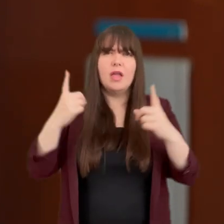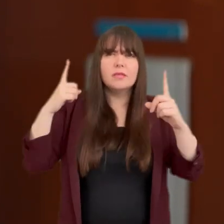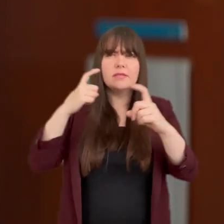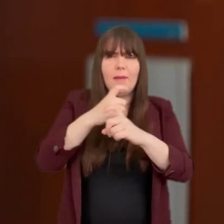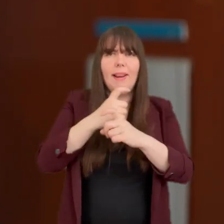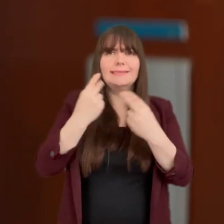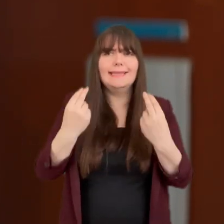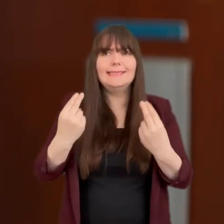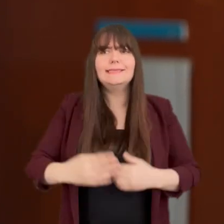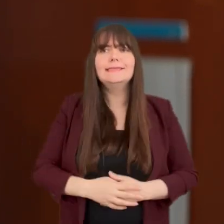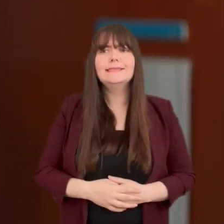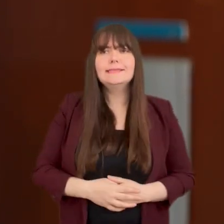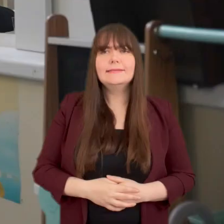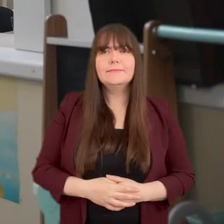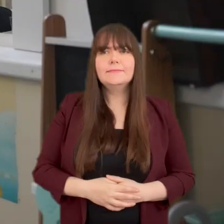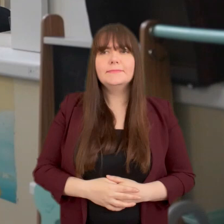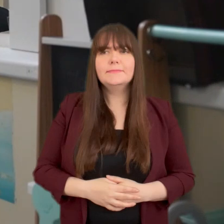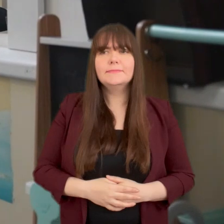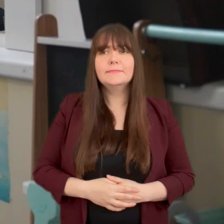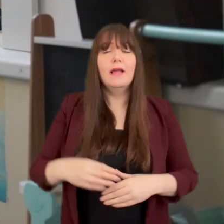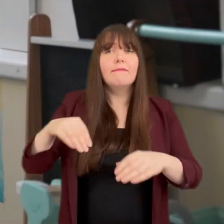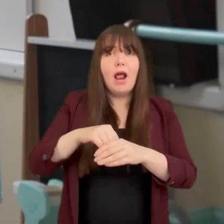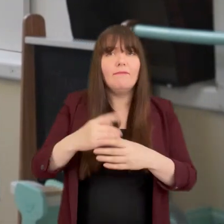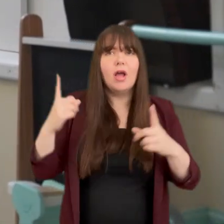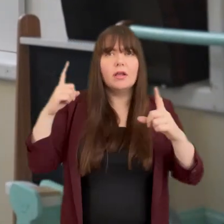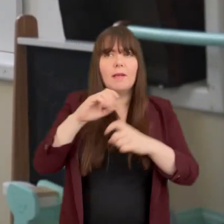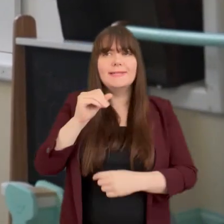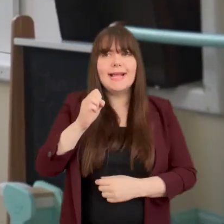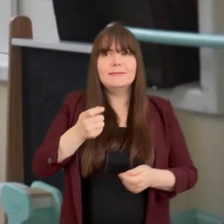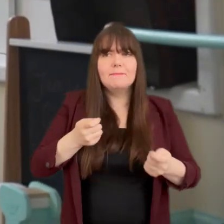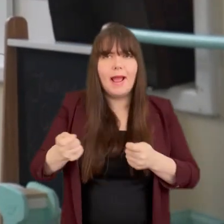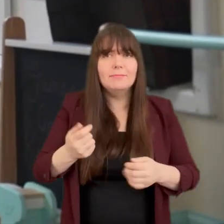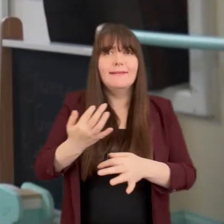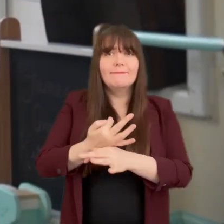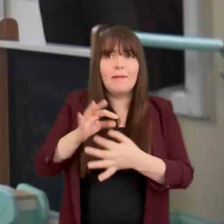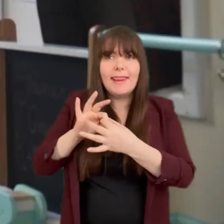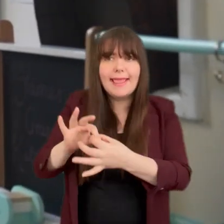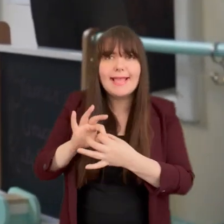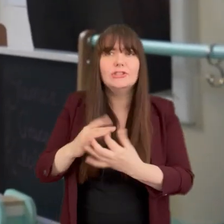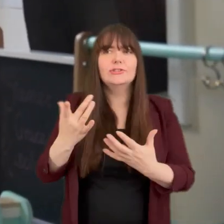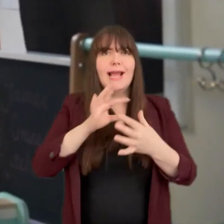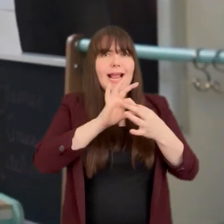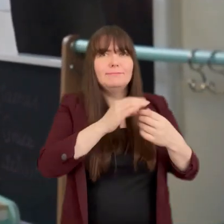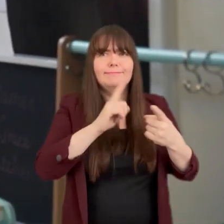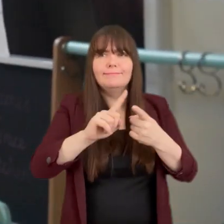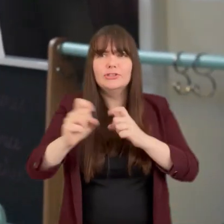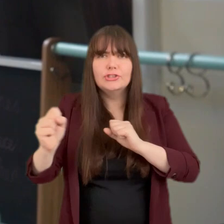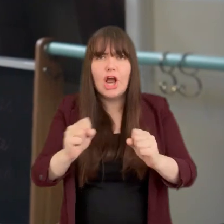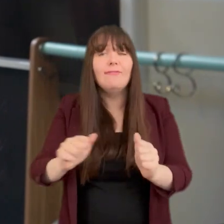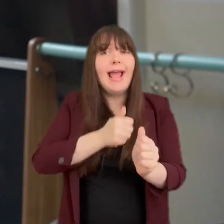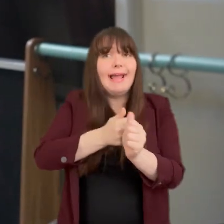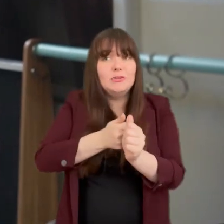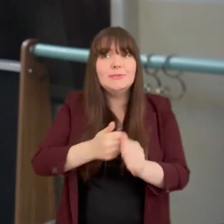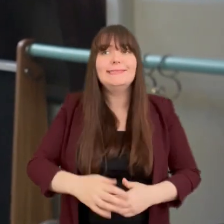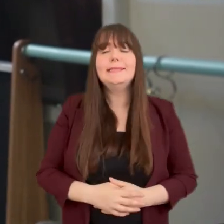people living with a myriad of complex needs. It involves complex case management, family liaison, engaging